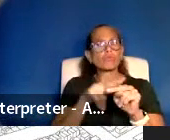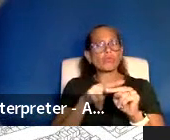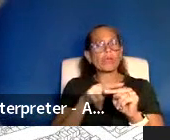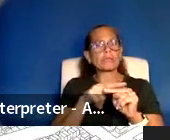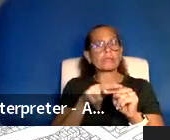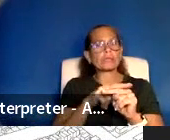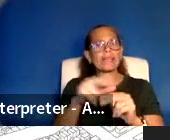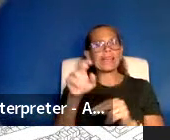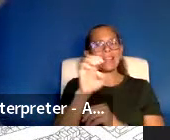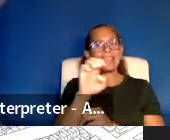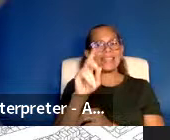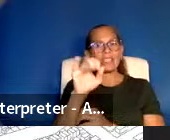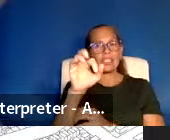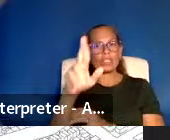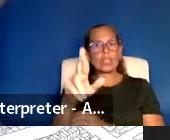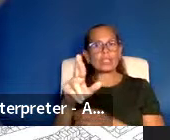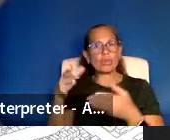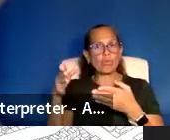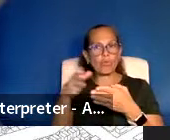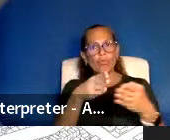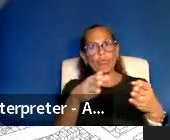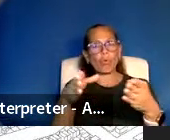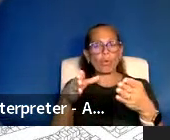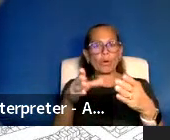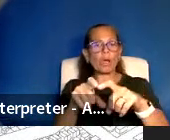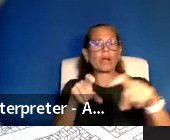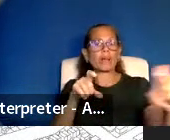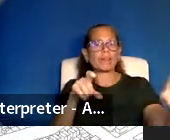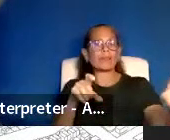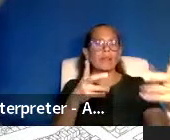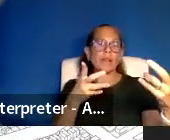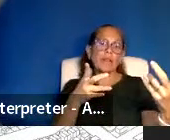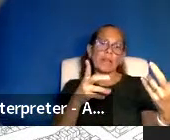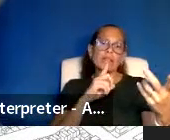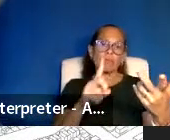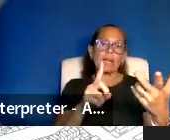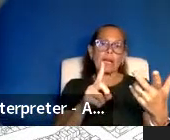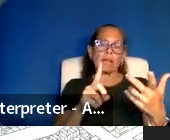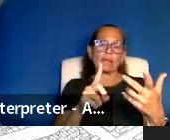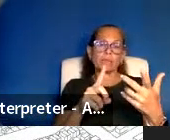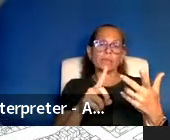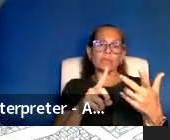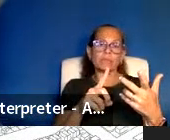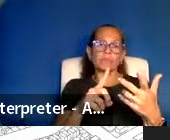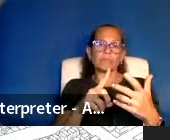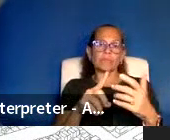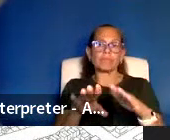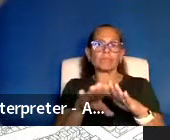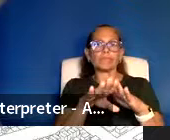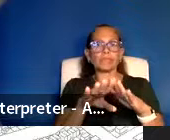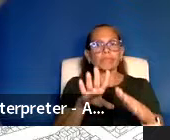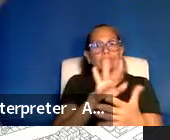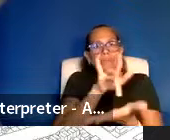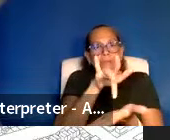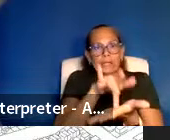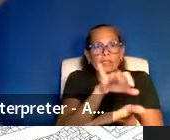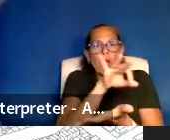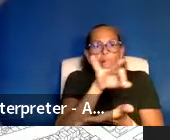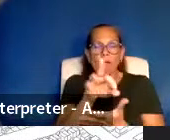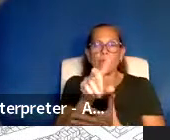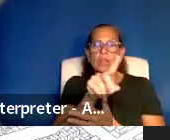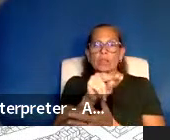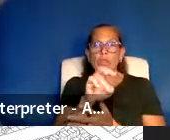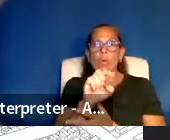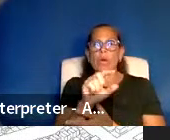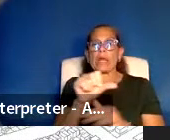the East Chester Road corridor. That is the spine of the rezoning area here in Morris Park. And now I